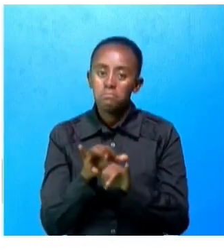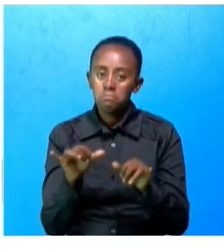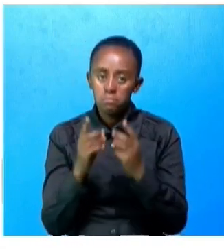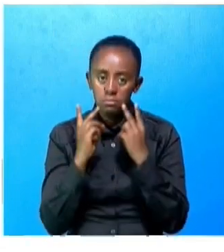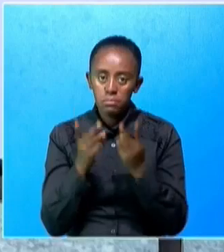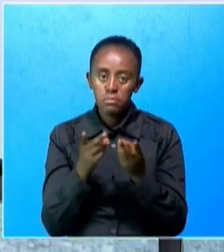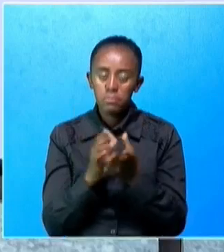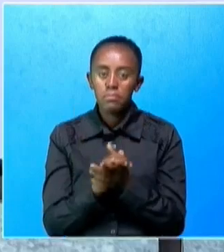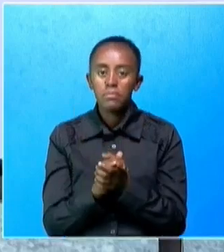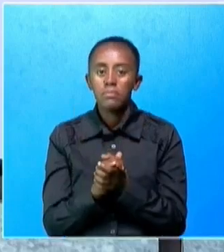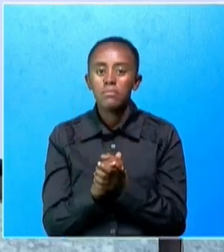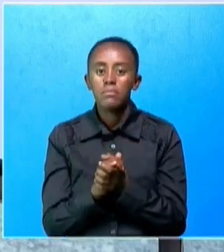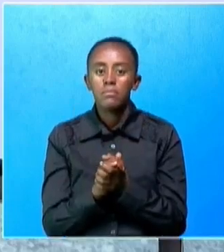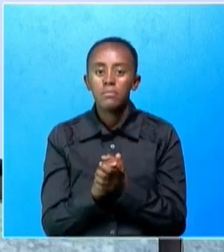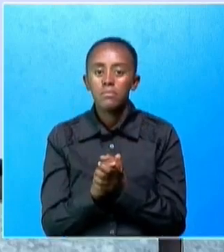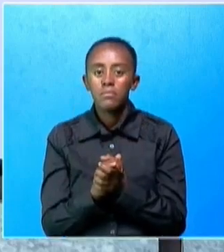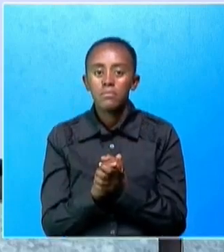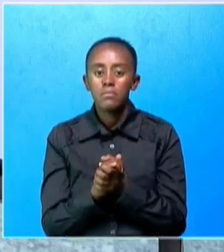Good.